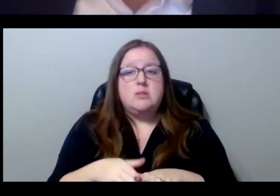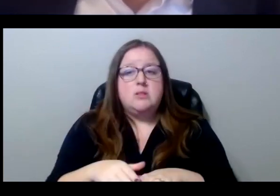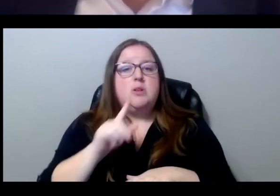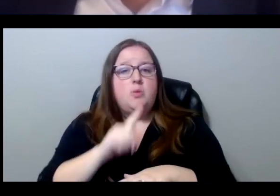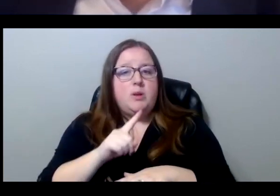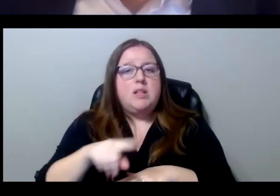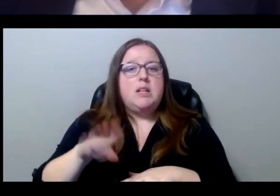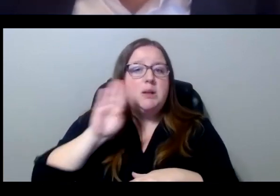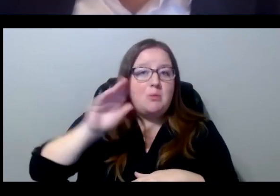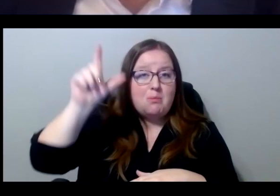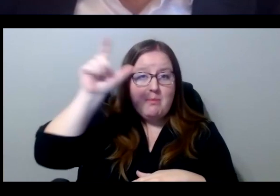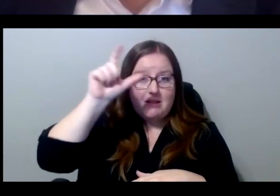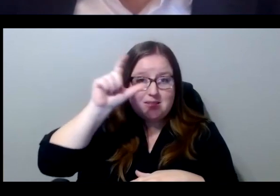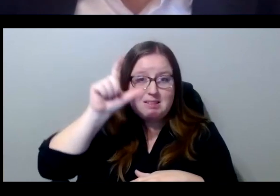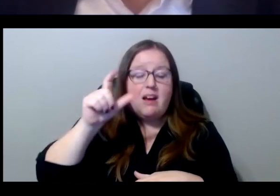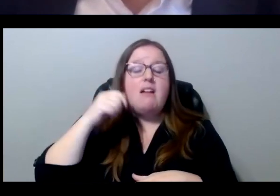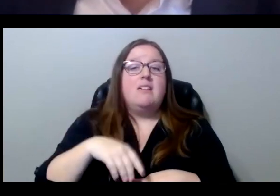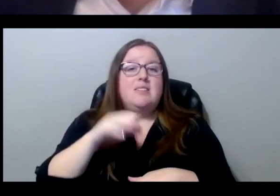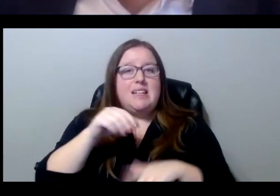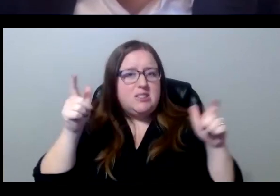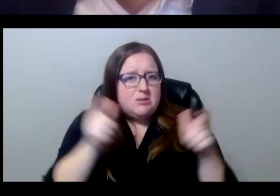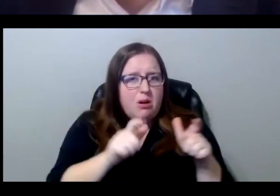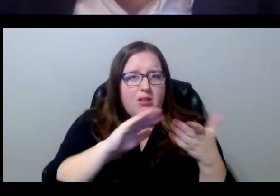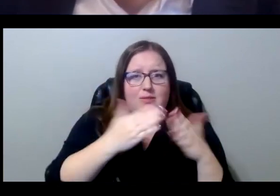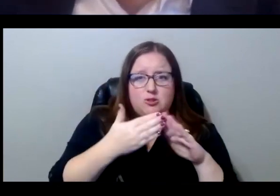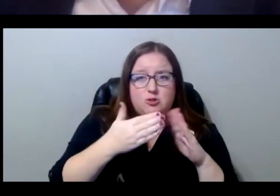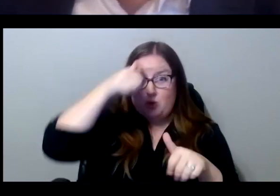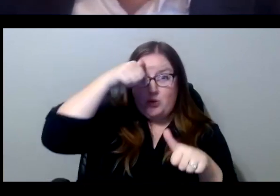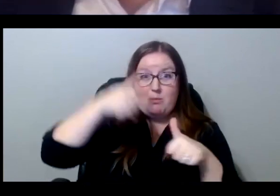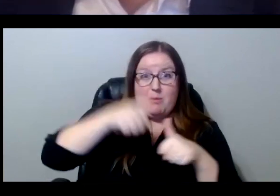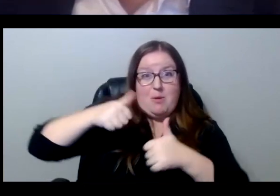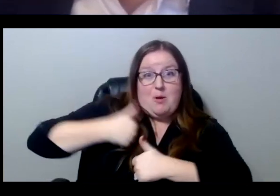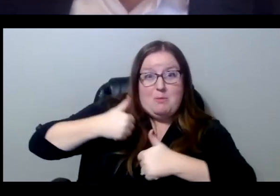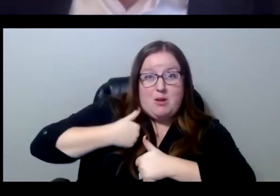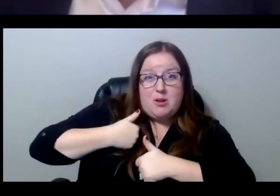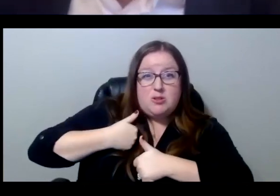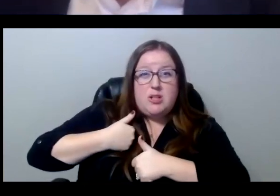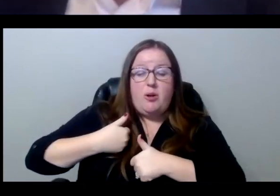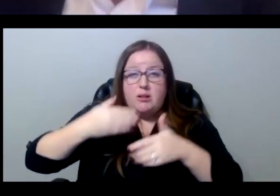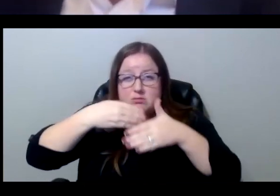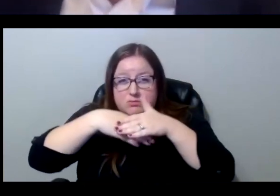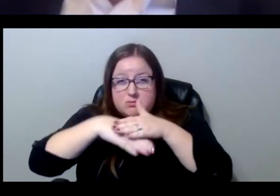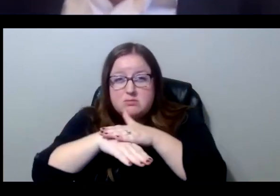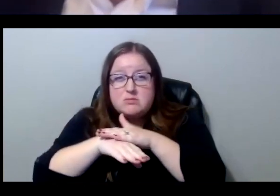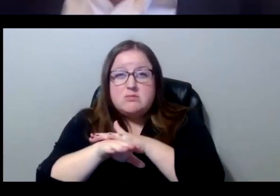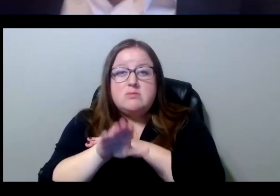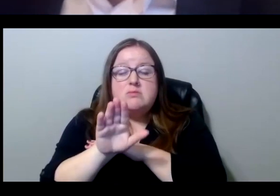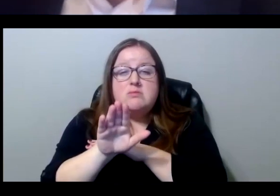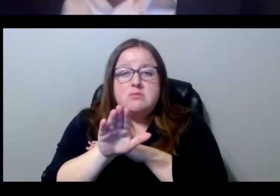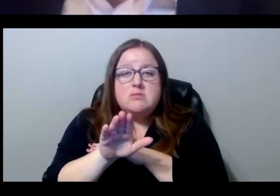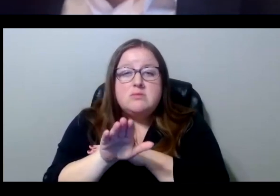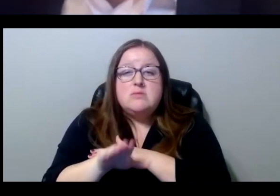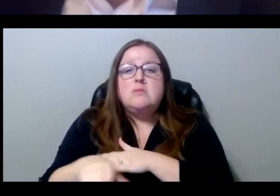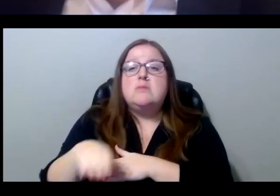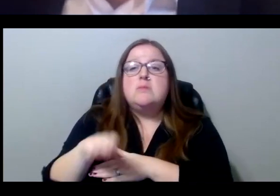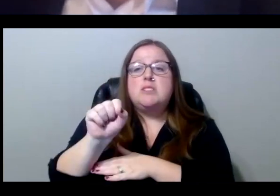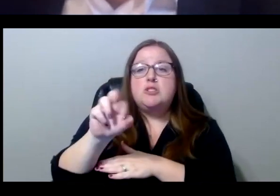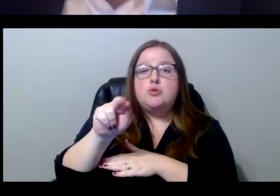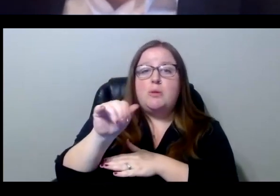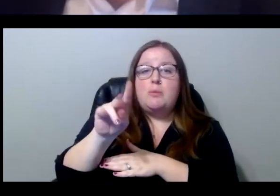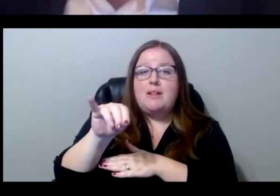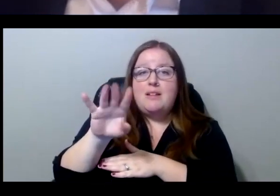people. And again, if you read my book, you will see how Kozarac really